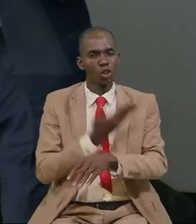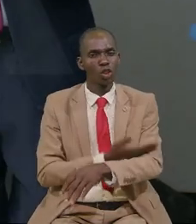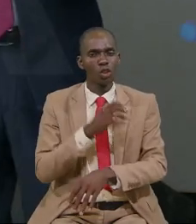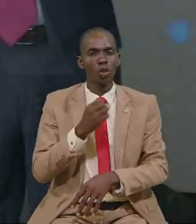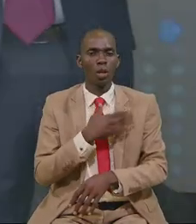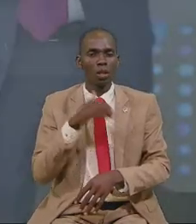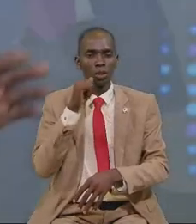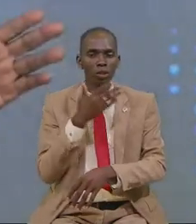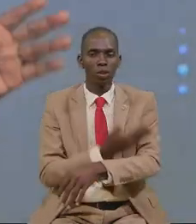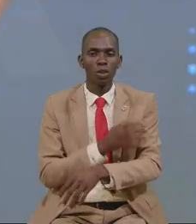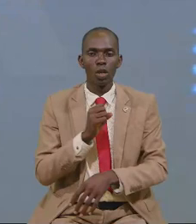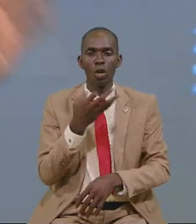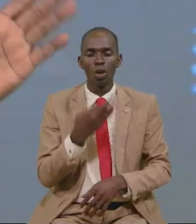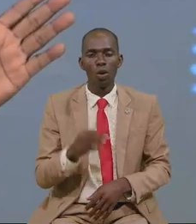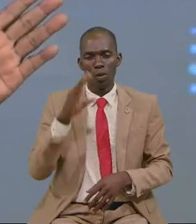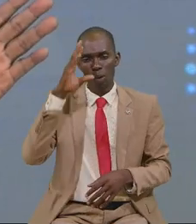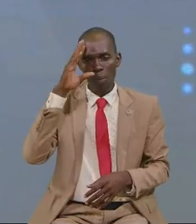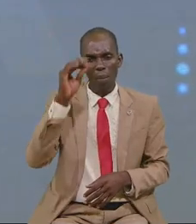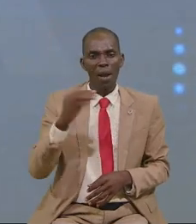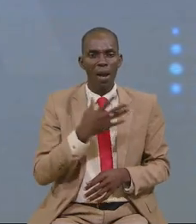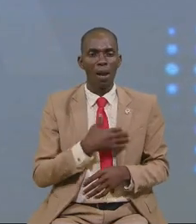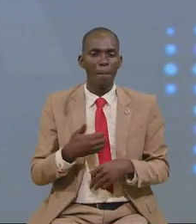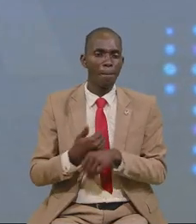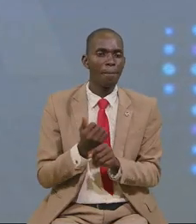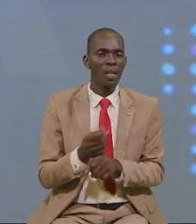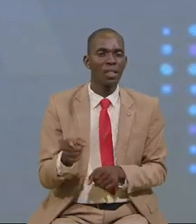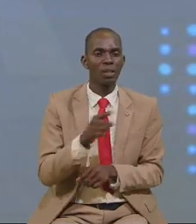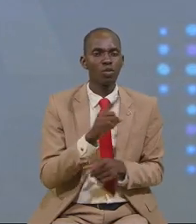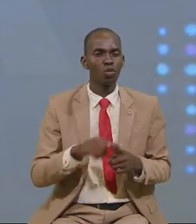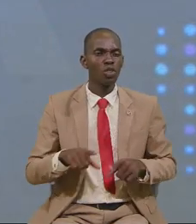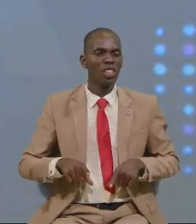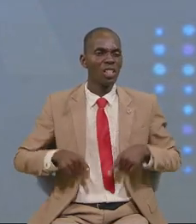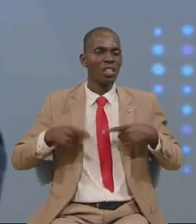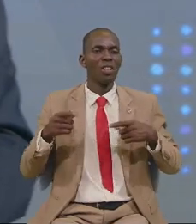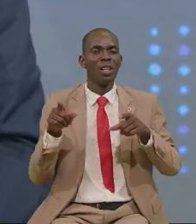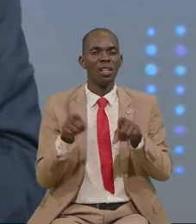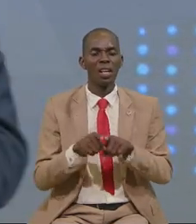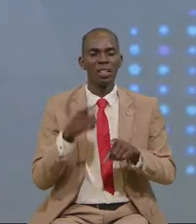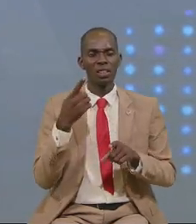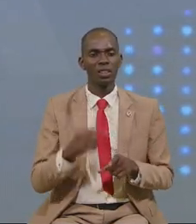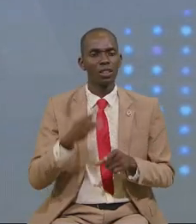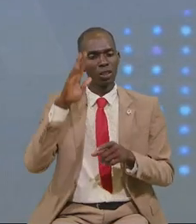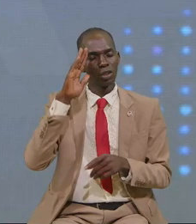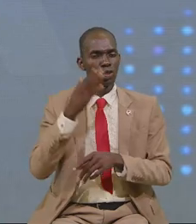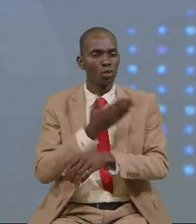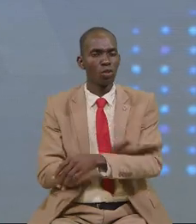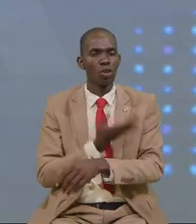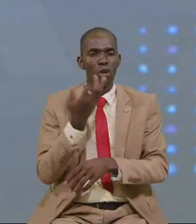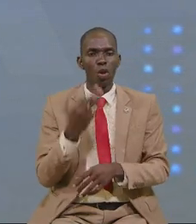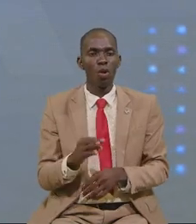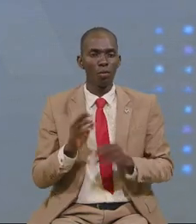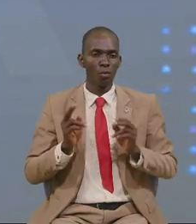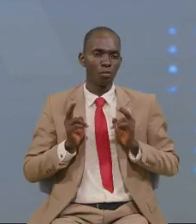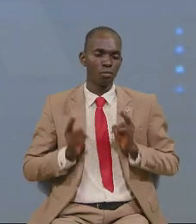men and make them live like the Son of Man.